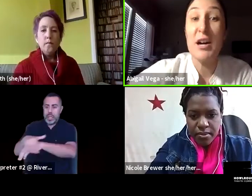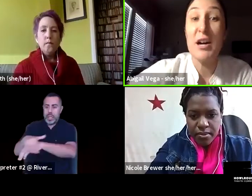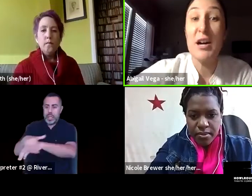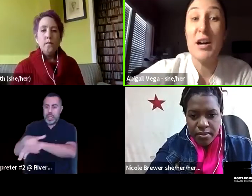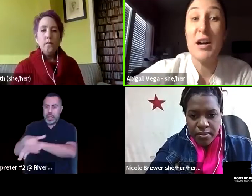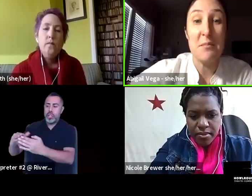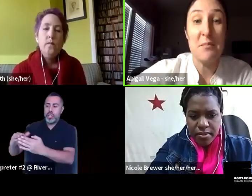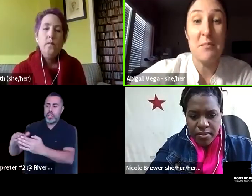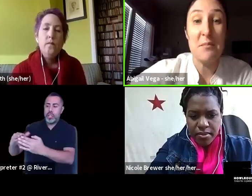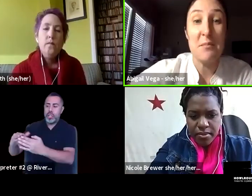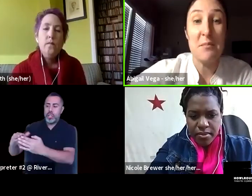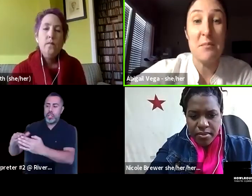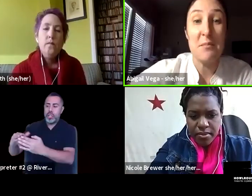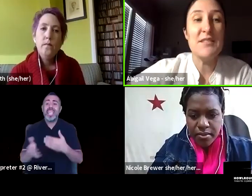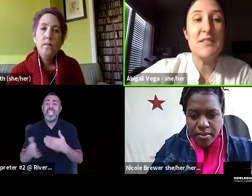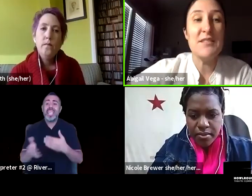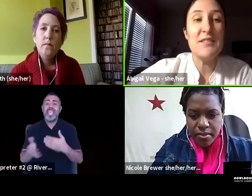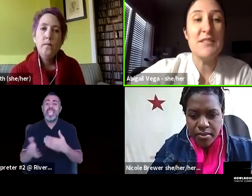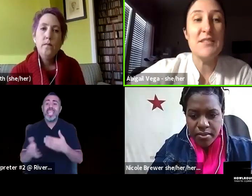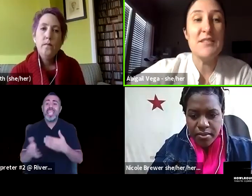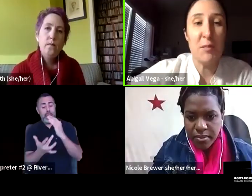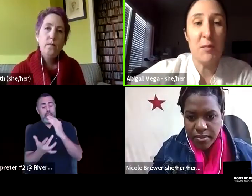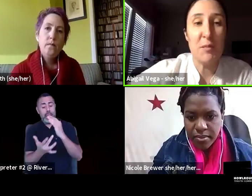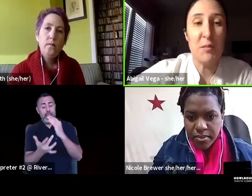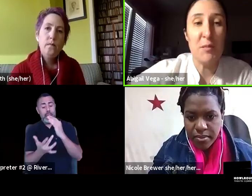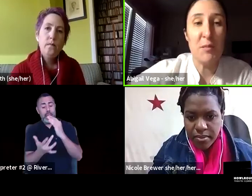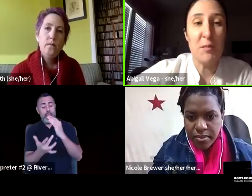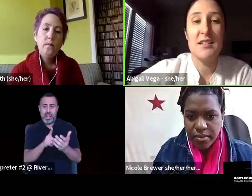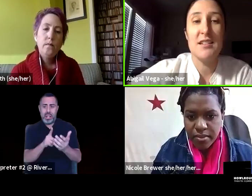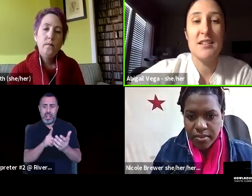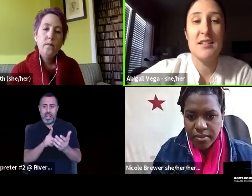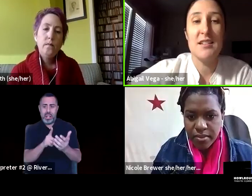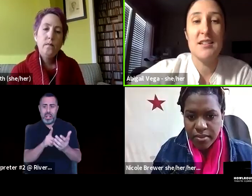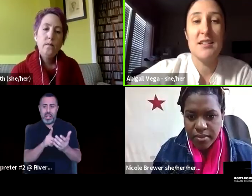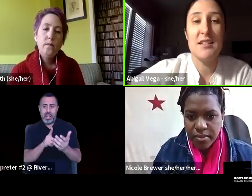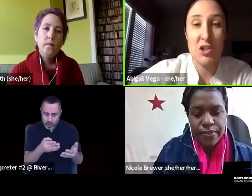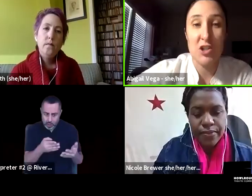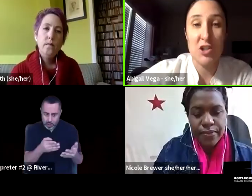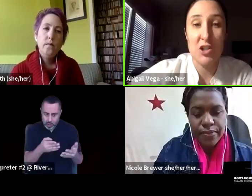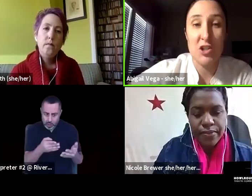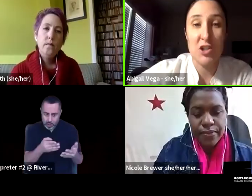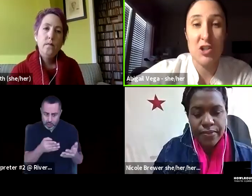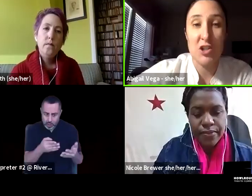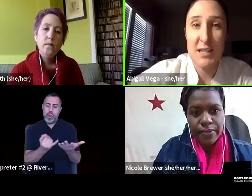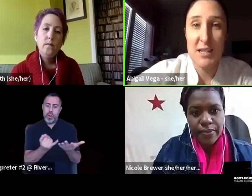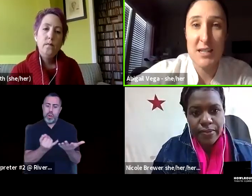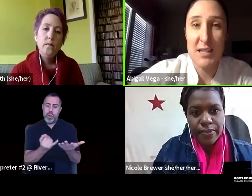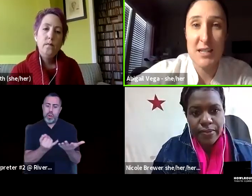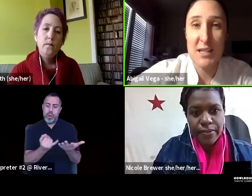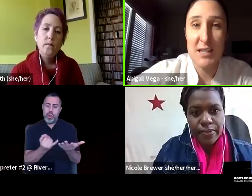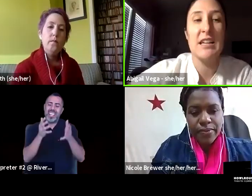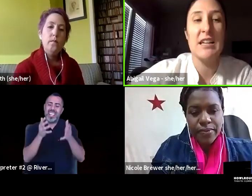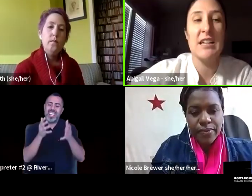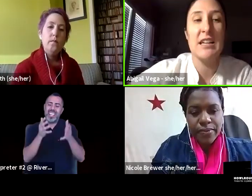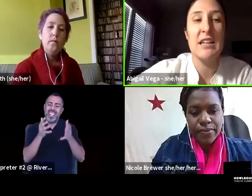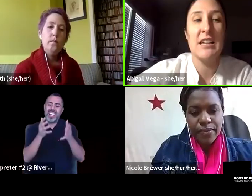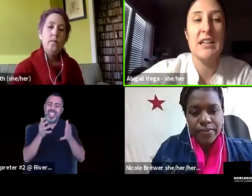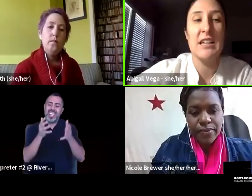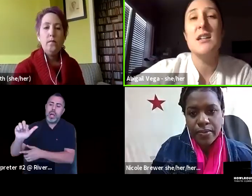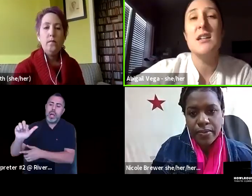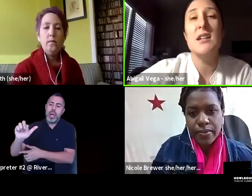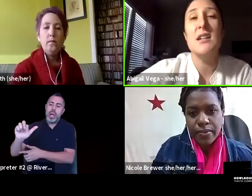much of the art that we make leave significant carbon footprints, contributing to changing climates that disproportionately